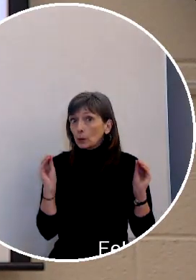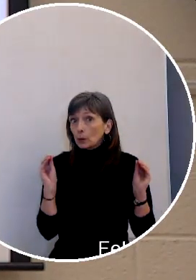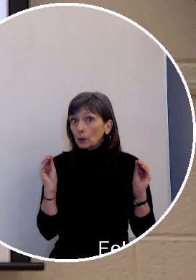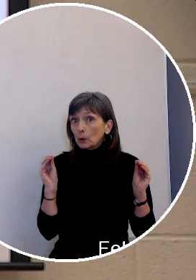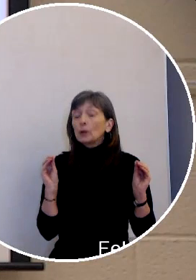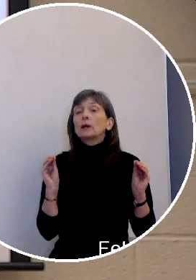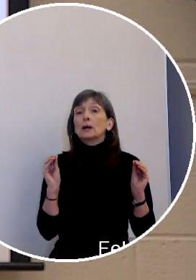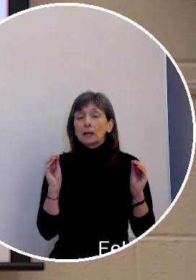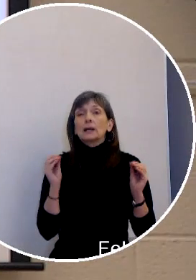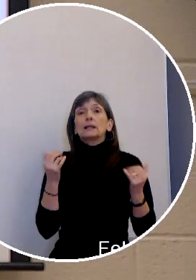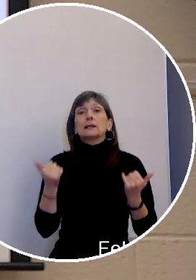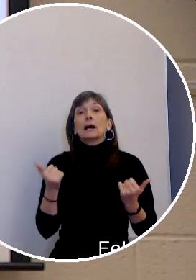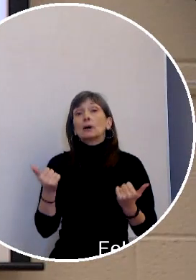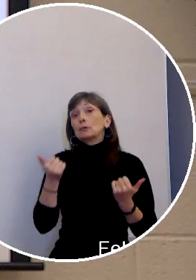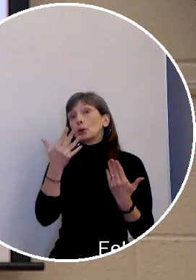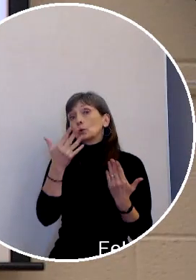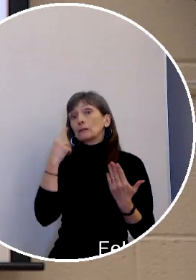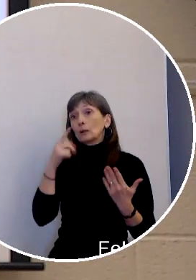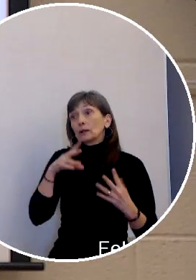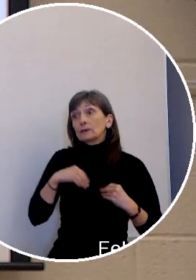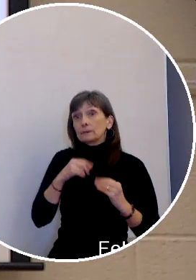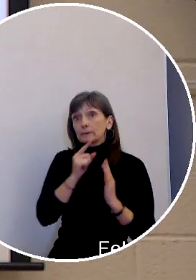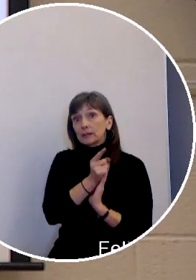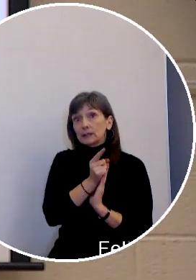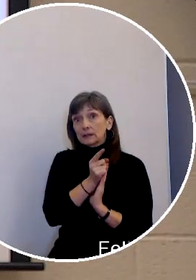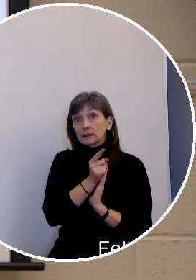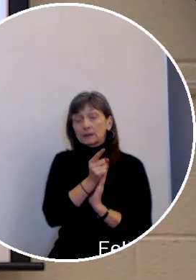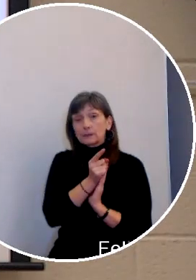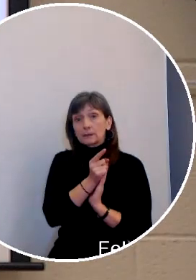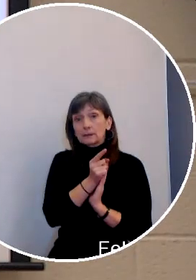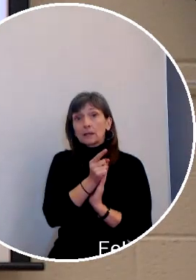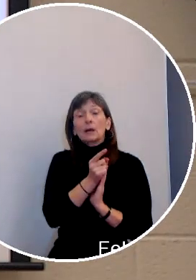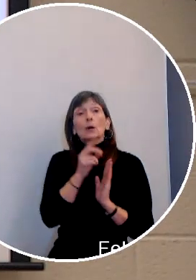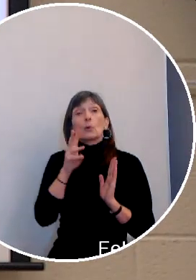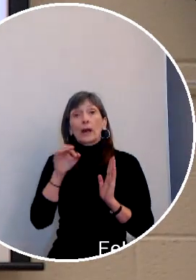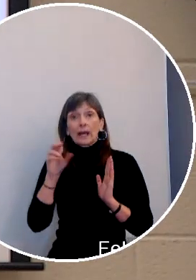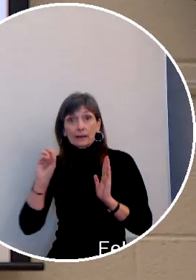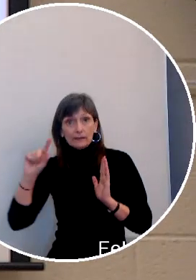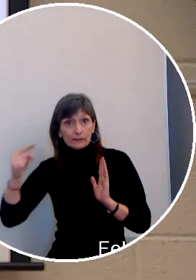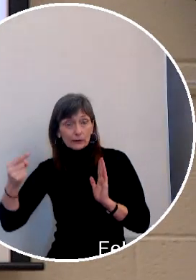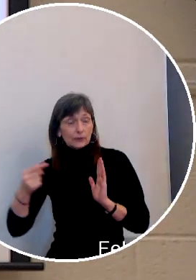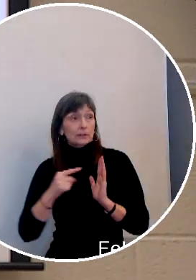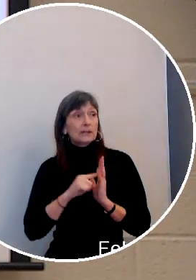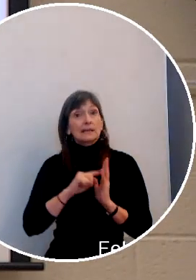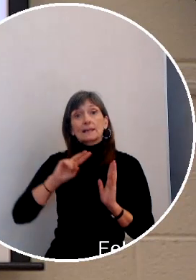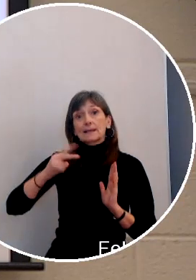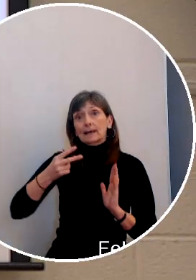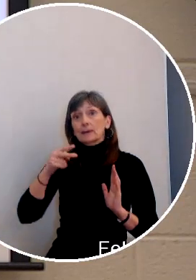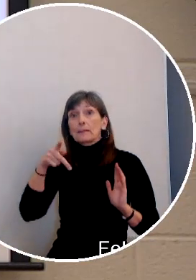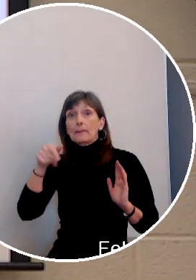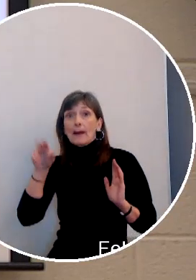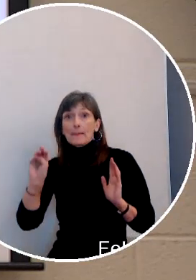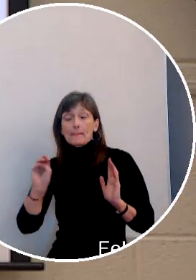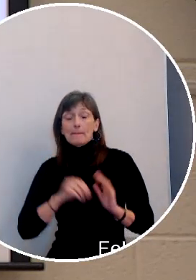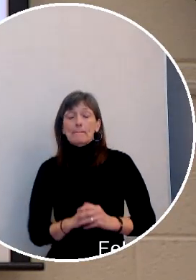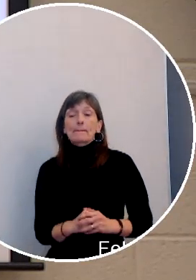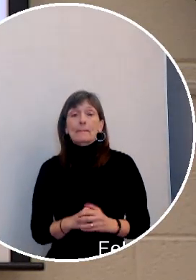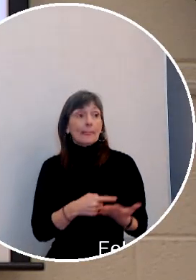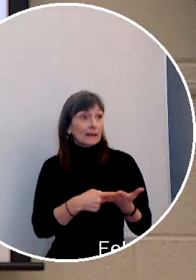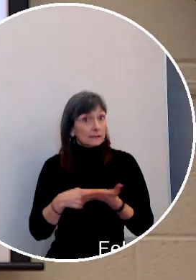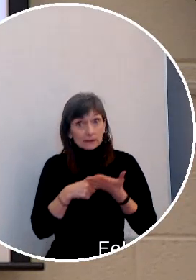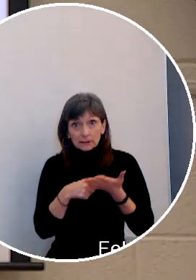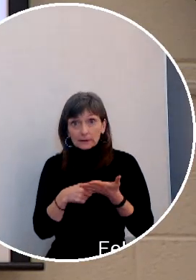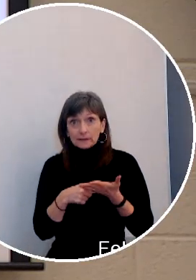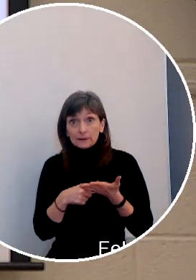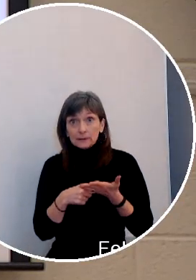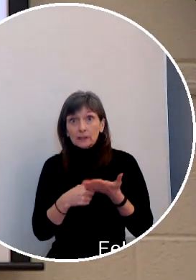Hearing none, can I get to entertain a motion to accept the minutes as presented? So moved by Wayne, seconded by Pam.